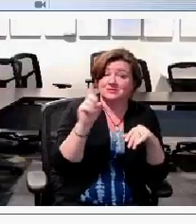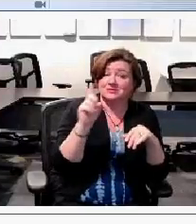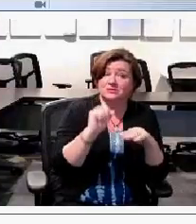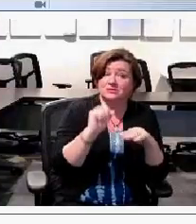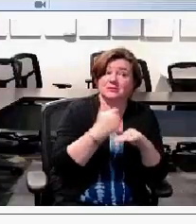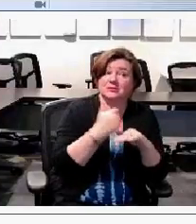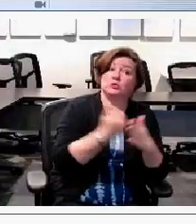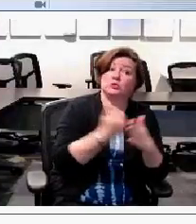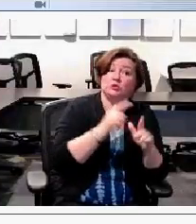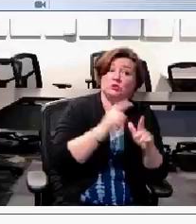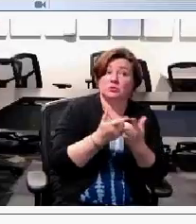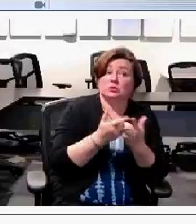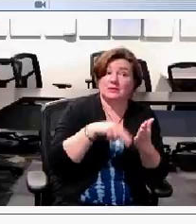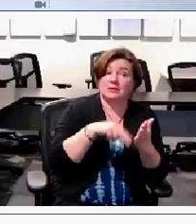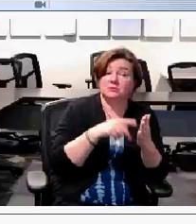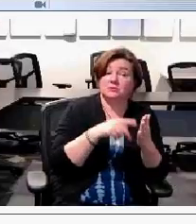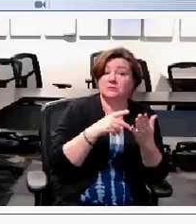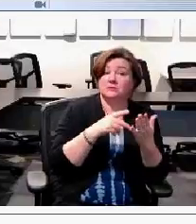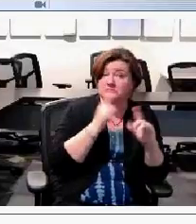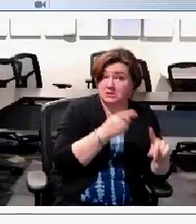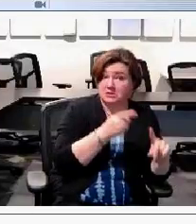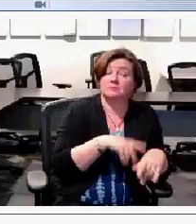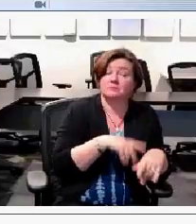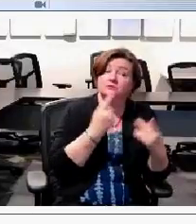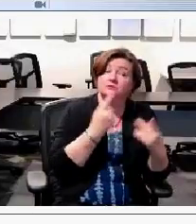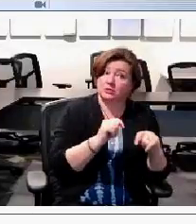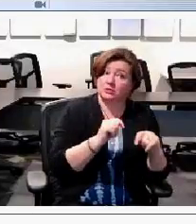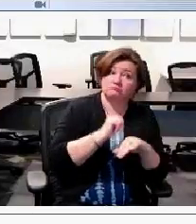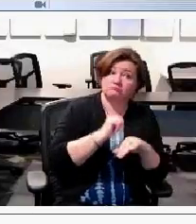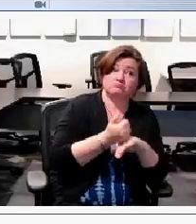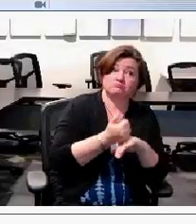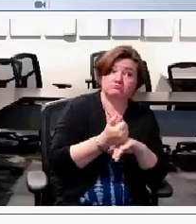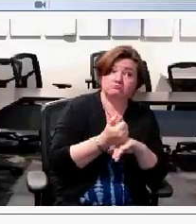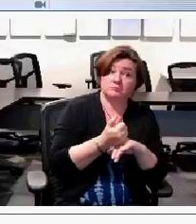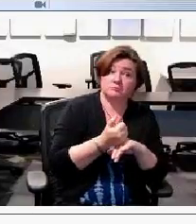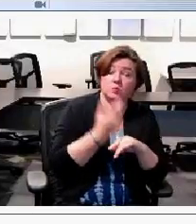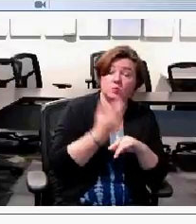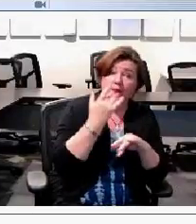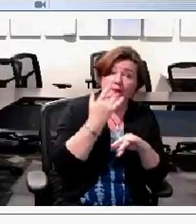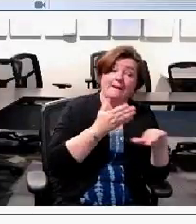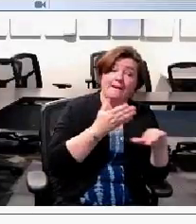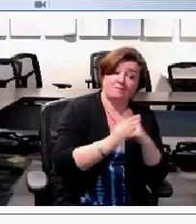that's quite exciting. And that is providing support to graduates